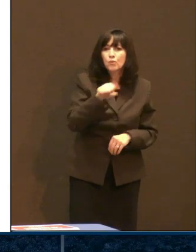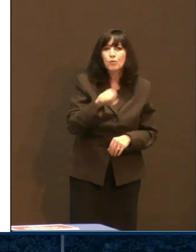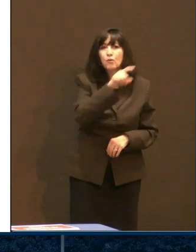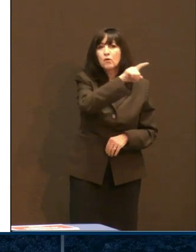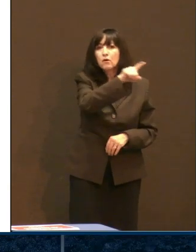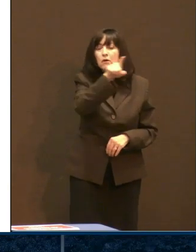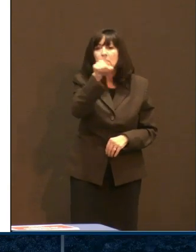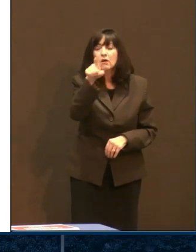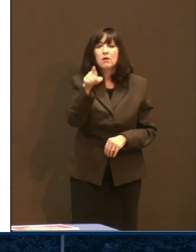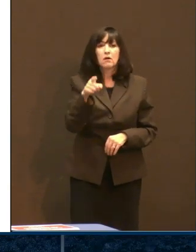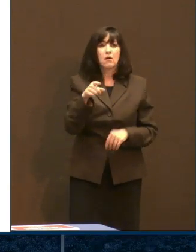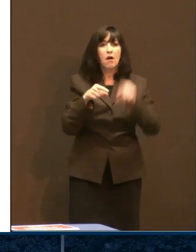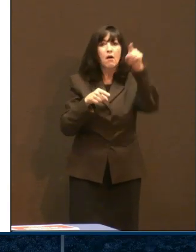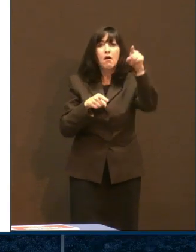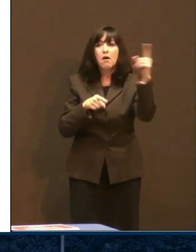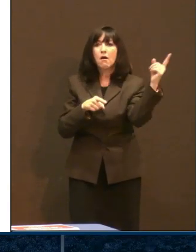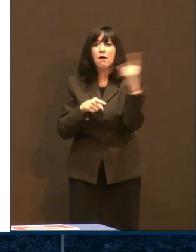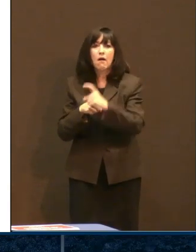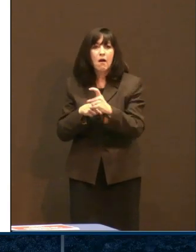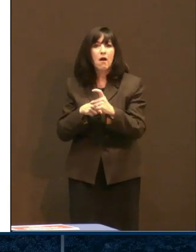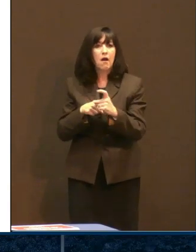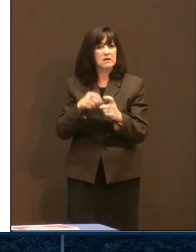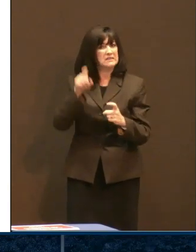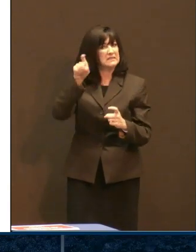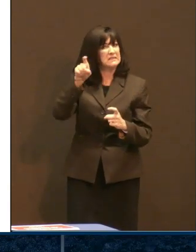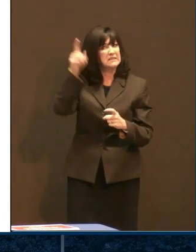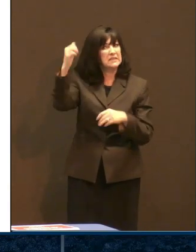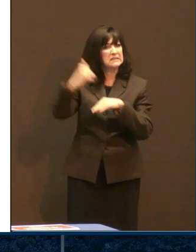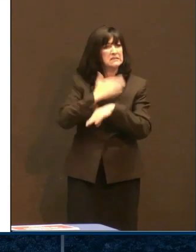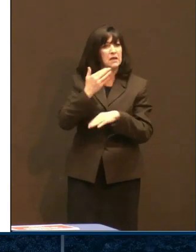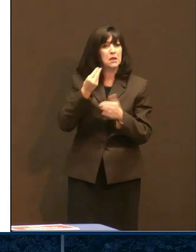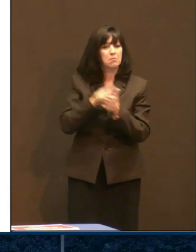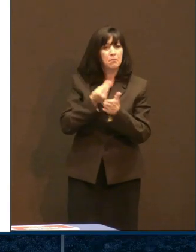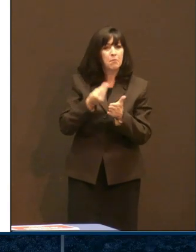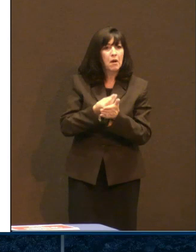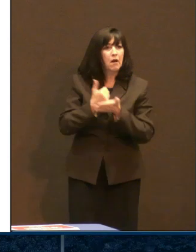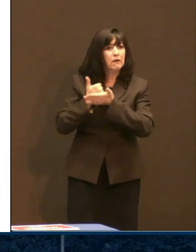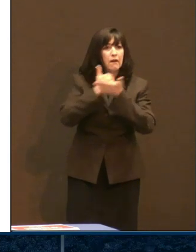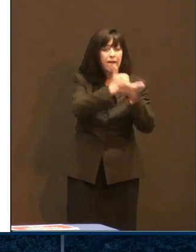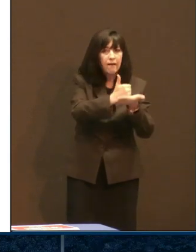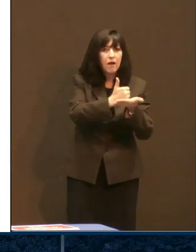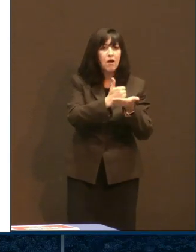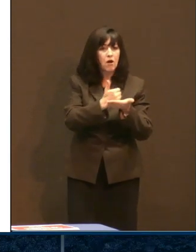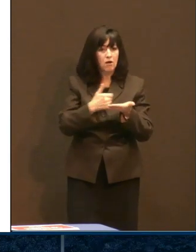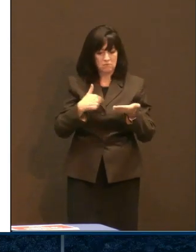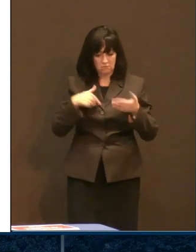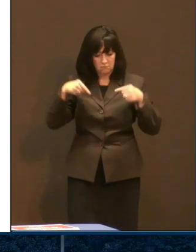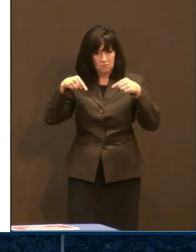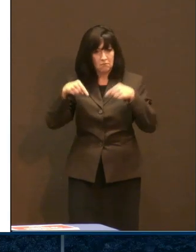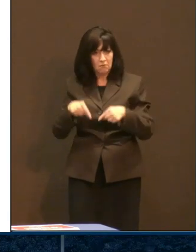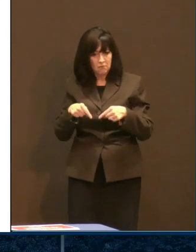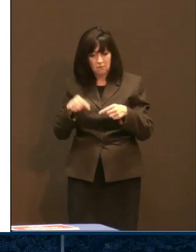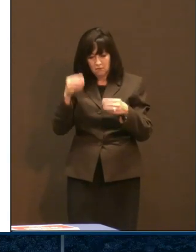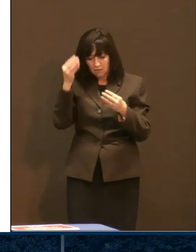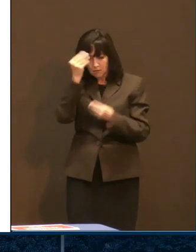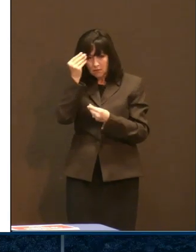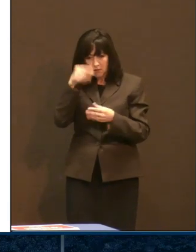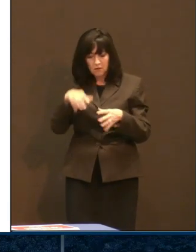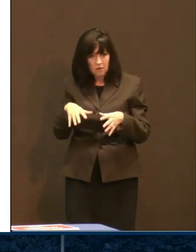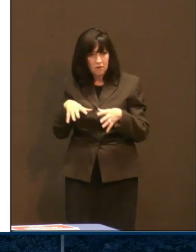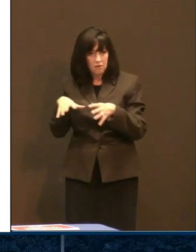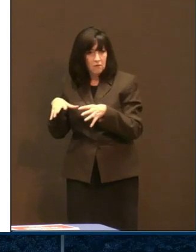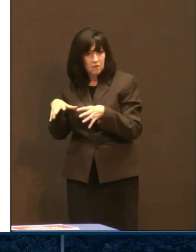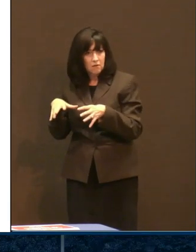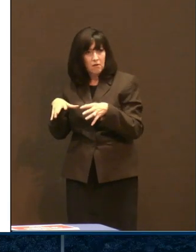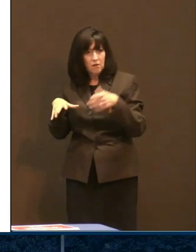and support on these communities where the outbreak, we're seeing that outbreak there in Sussex County, and ramping up our